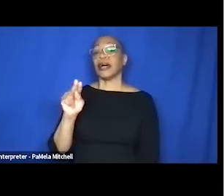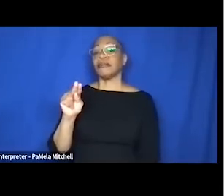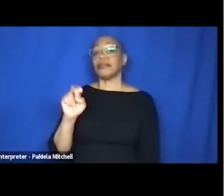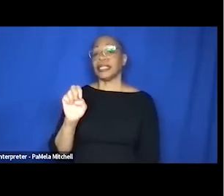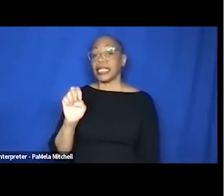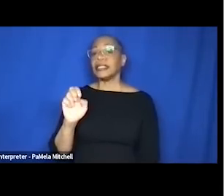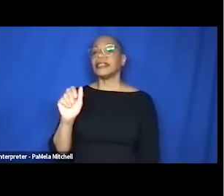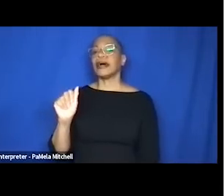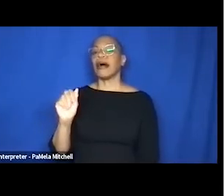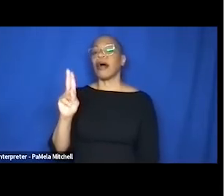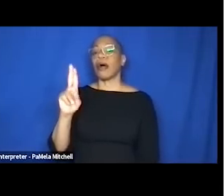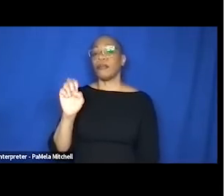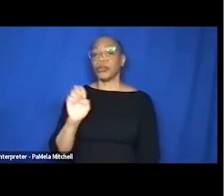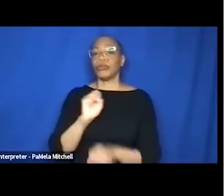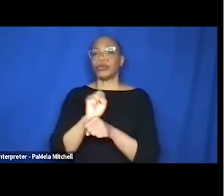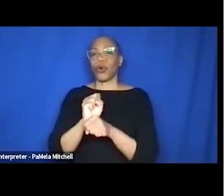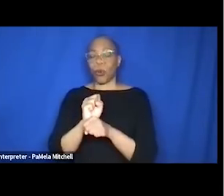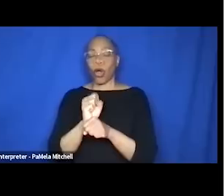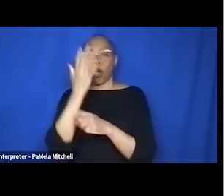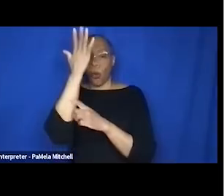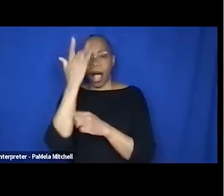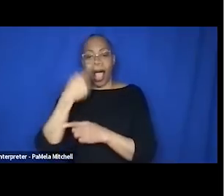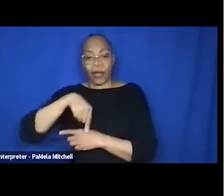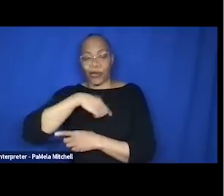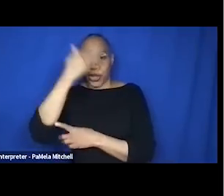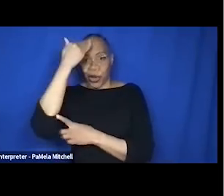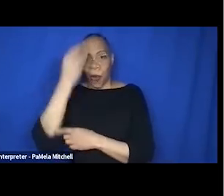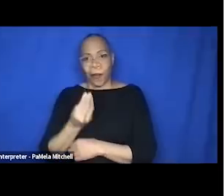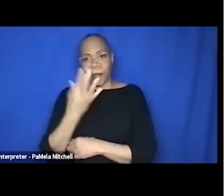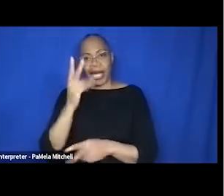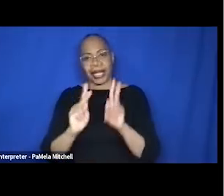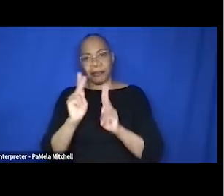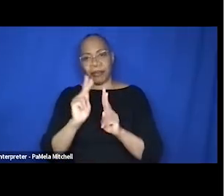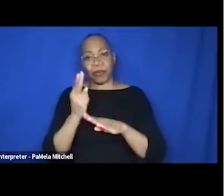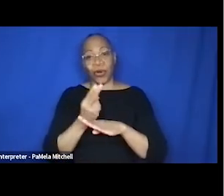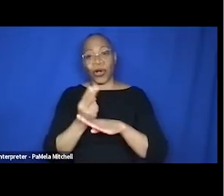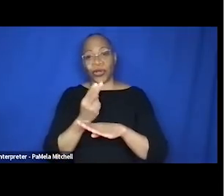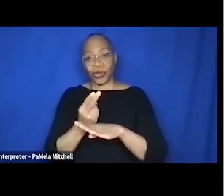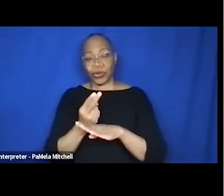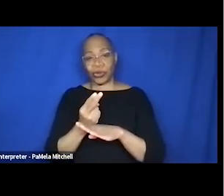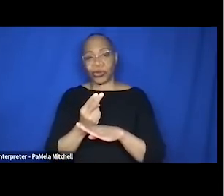work on the street, of course, because we know a lot of people are using. It includes